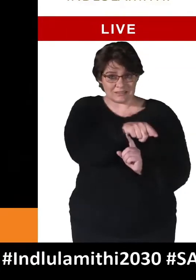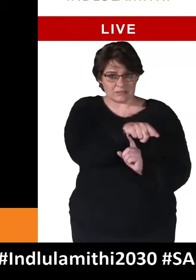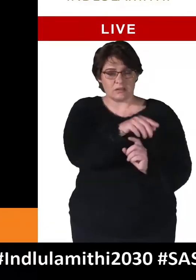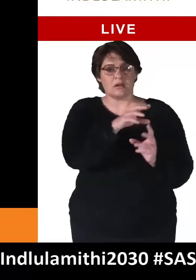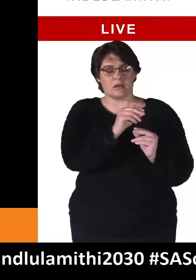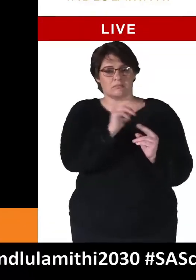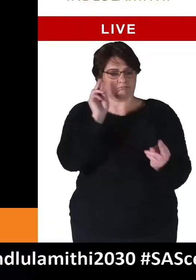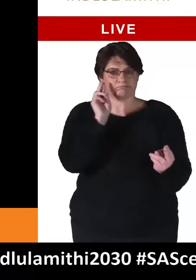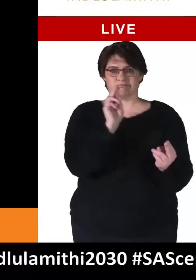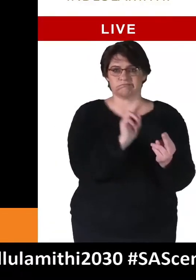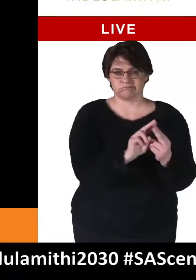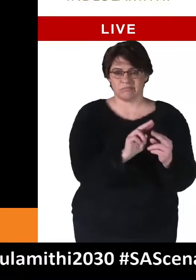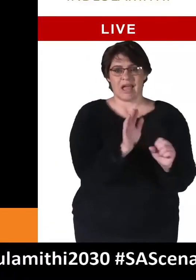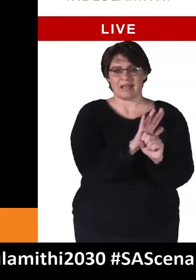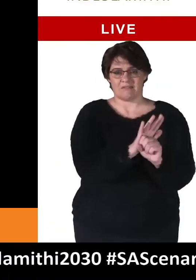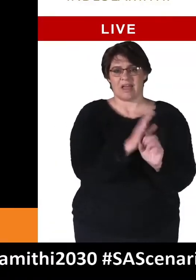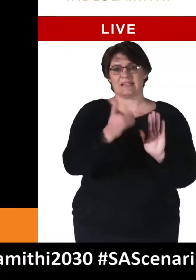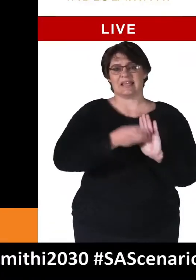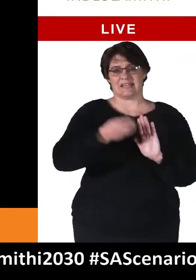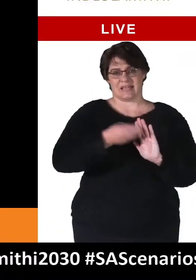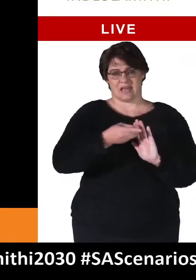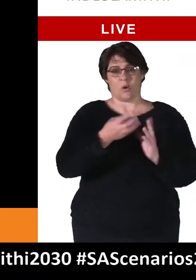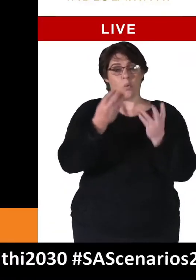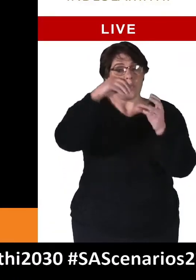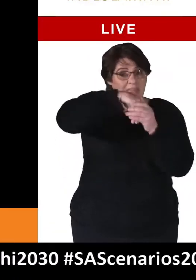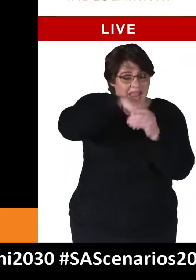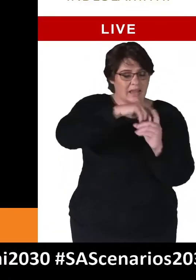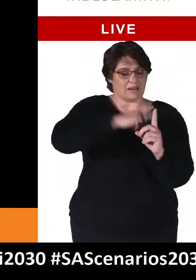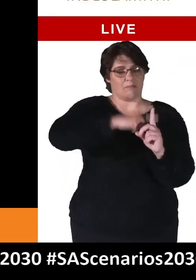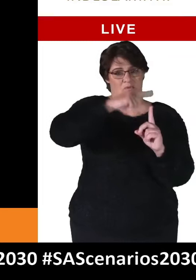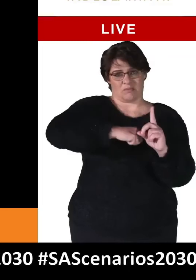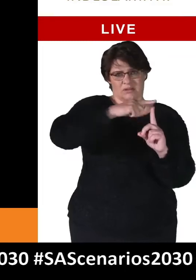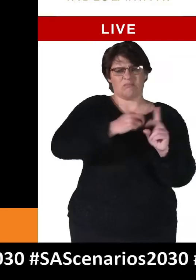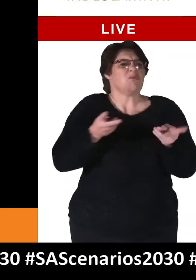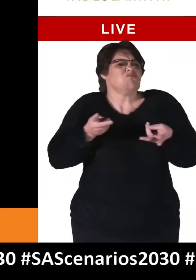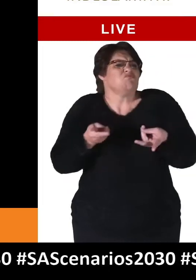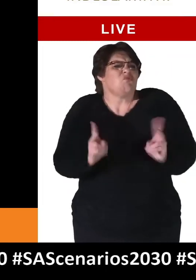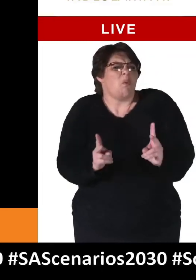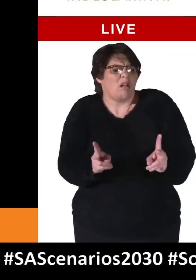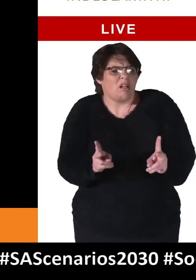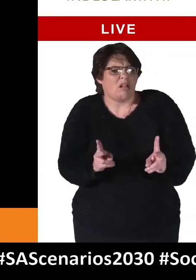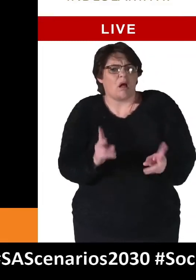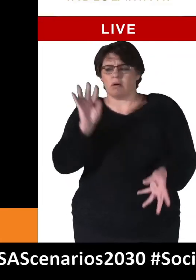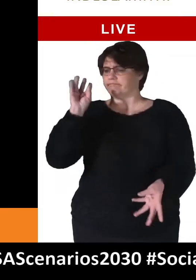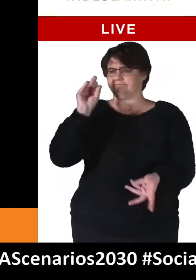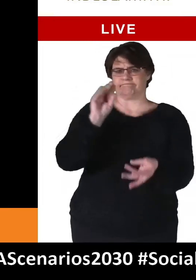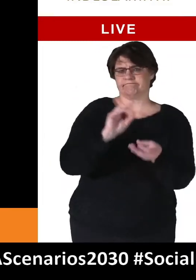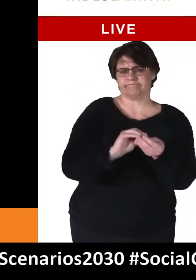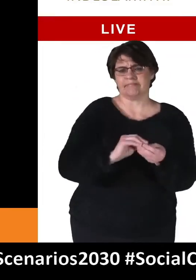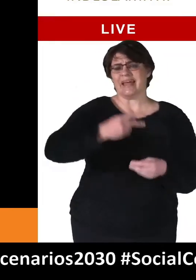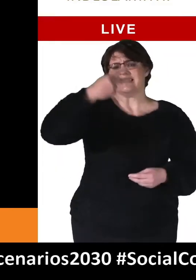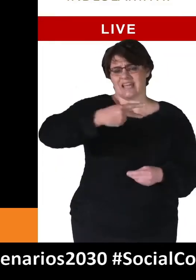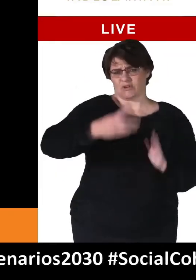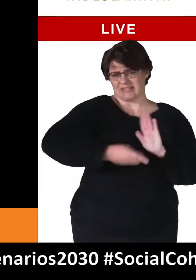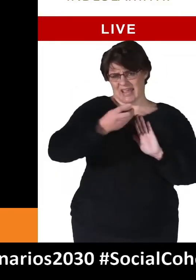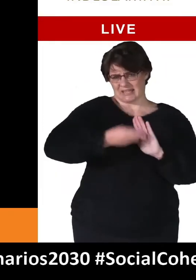shortened the period of time covered by the data in our barometers. So ordinarily, we compile secondary data